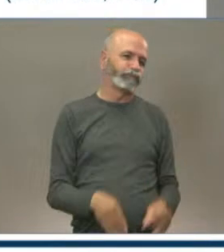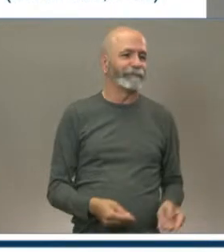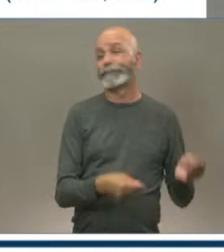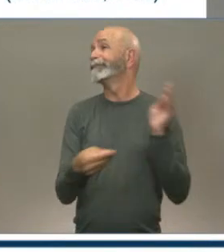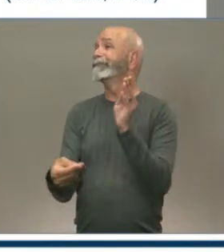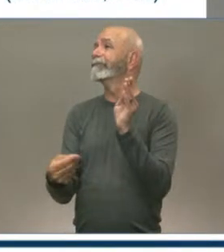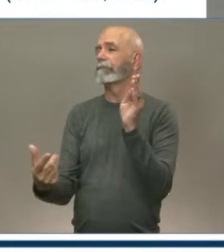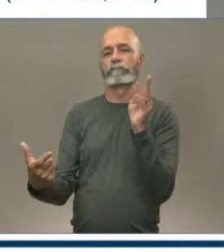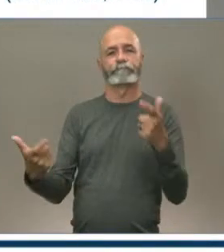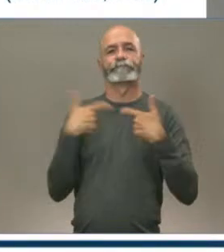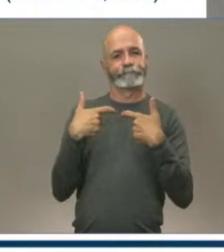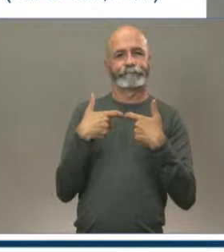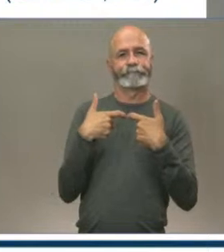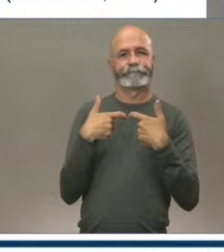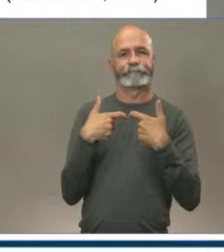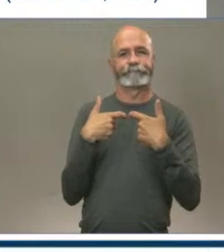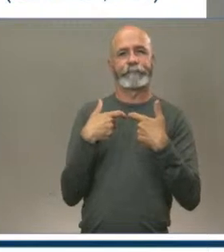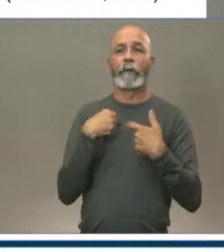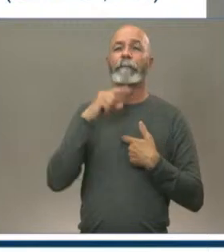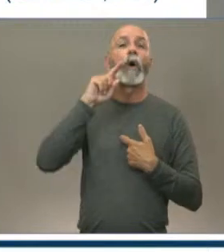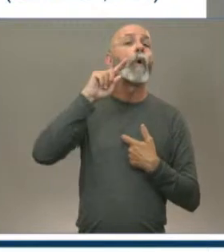need to travel before then.